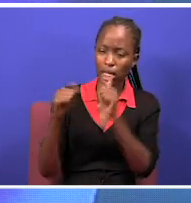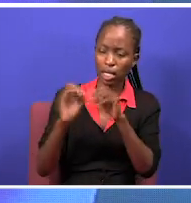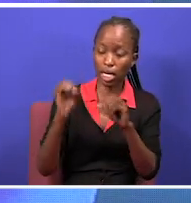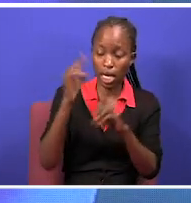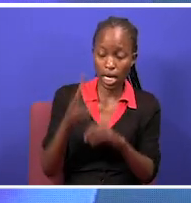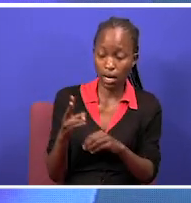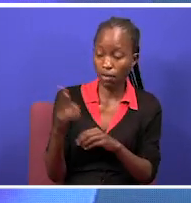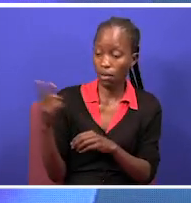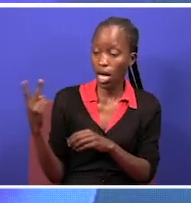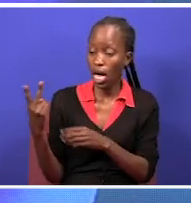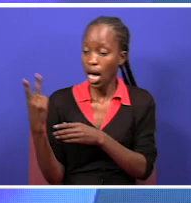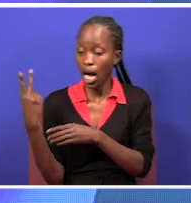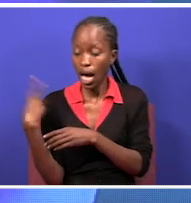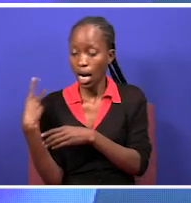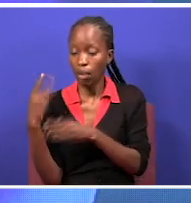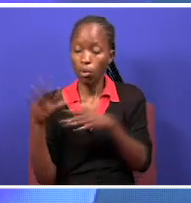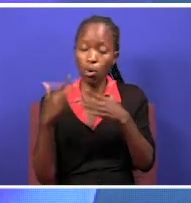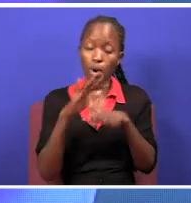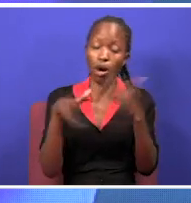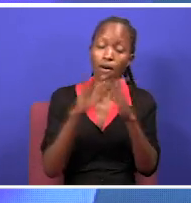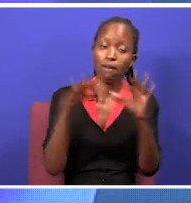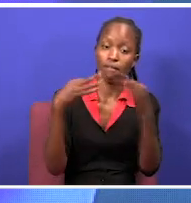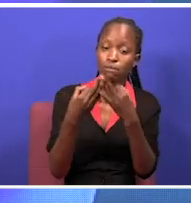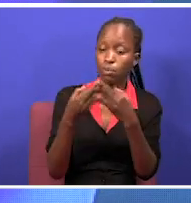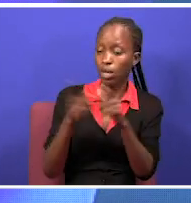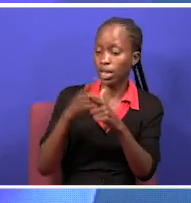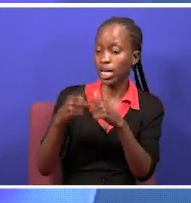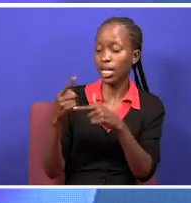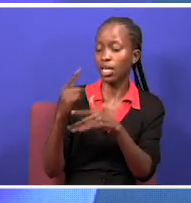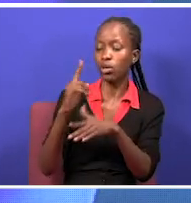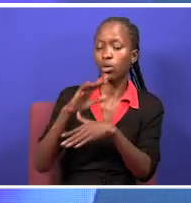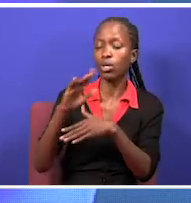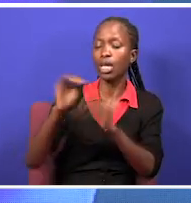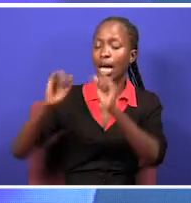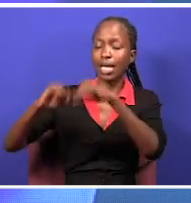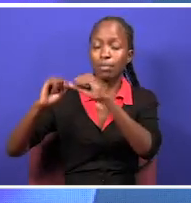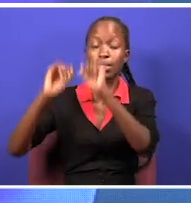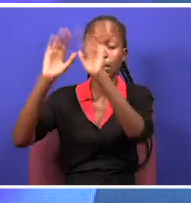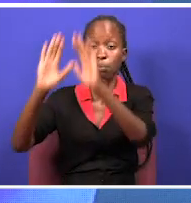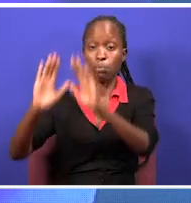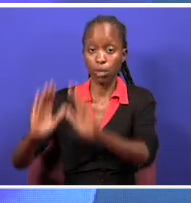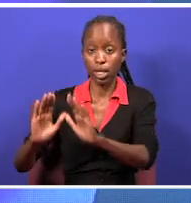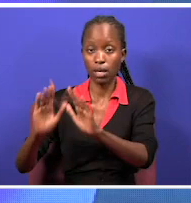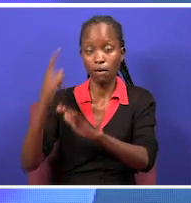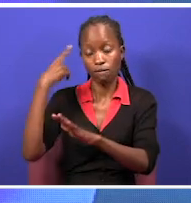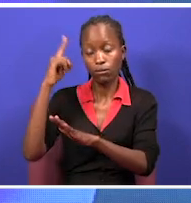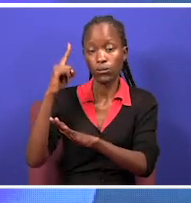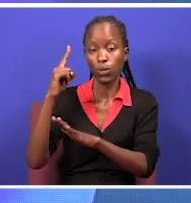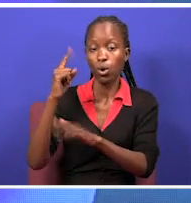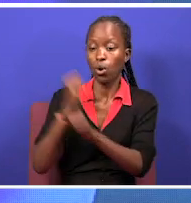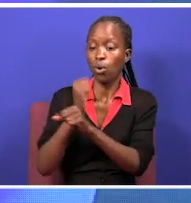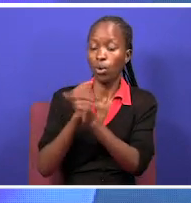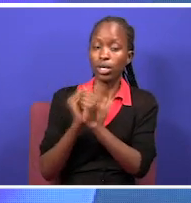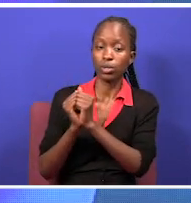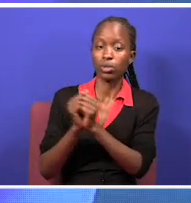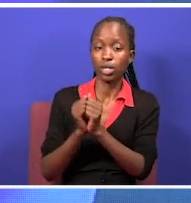it's an entire family, that agreement is critical for their walking together.